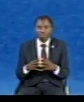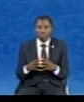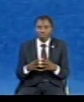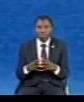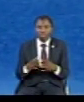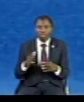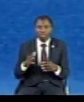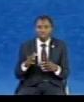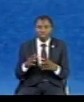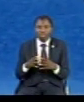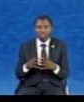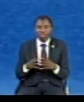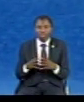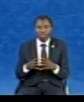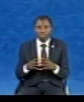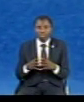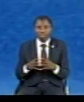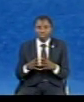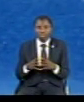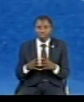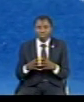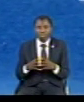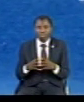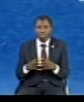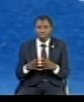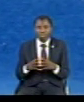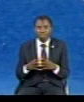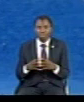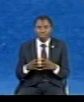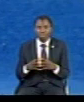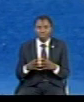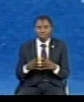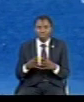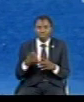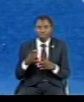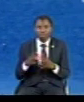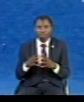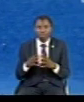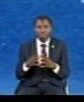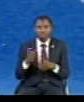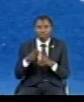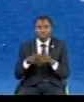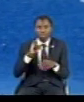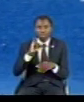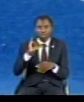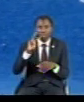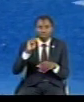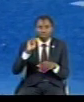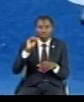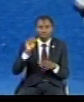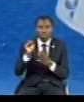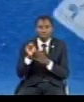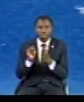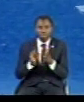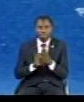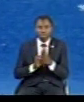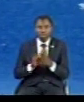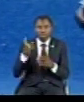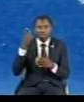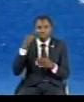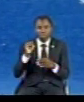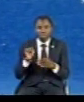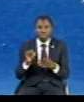My name is Mesoma. I'm from Imo State. I was diagnosed of